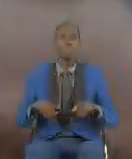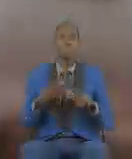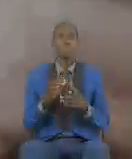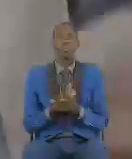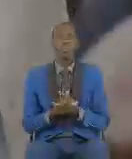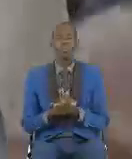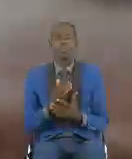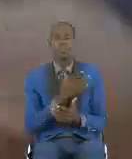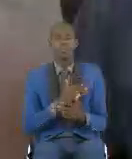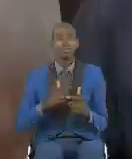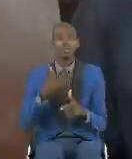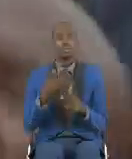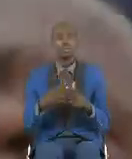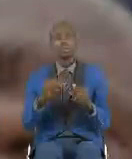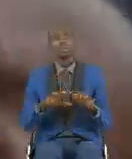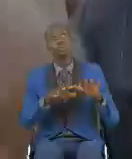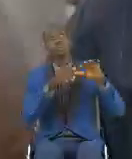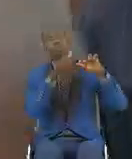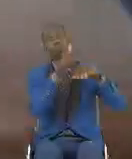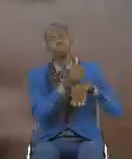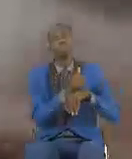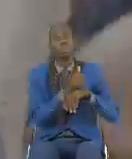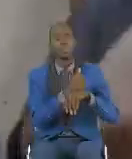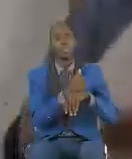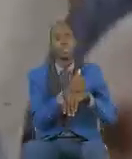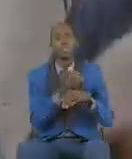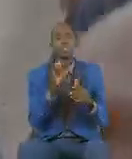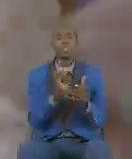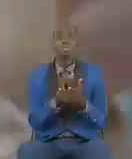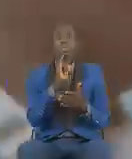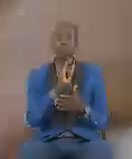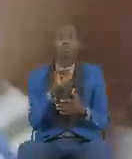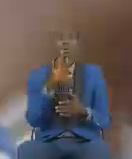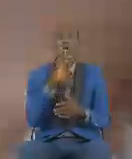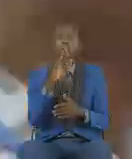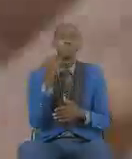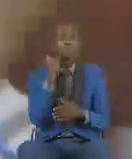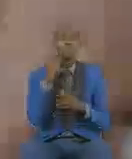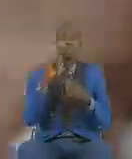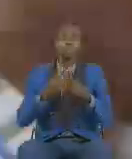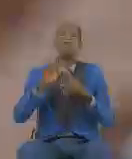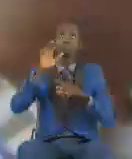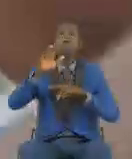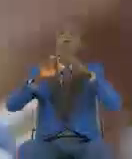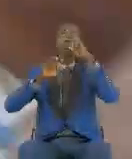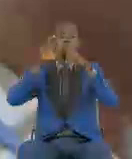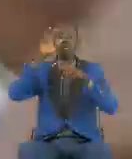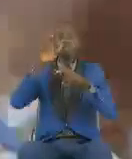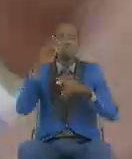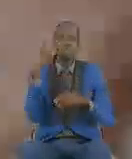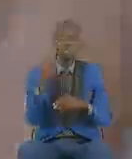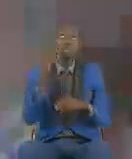then the mountain that you're supposed to climb, the destiny,